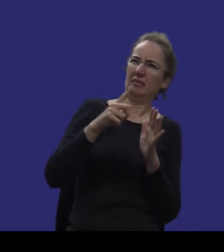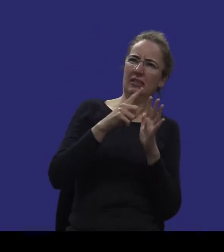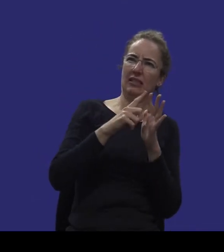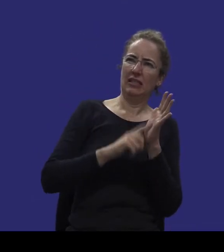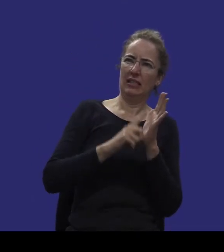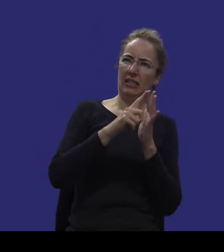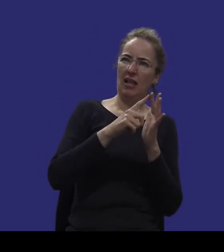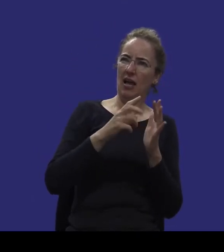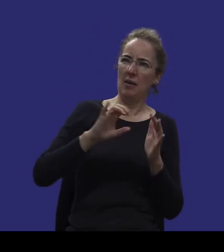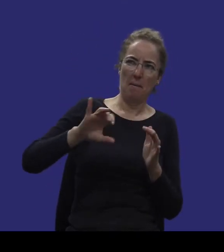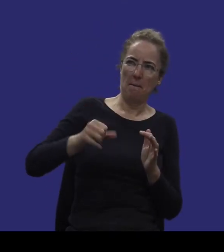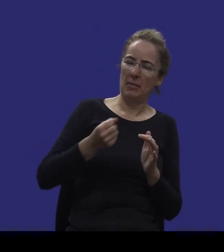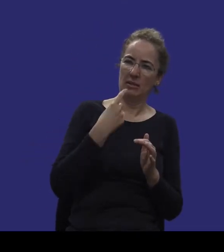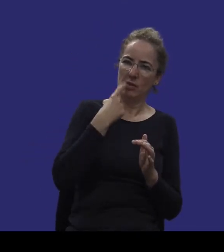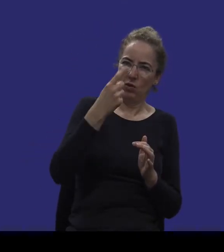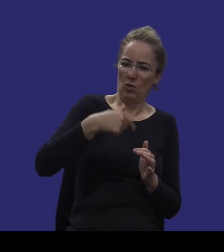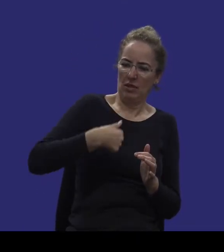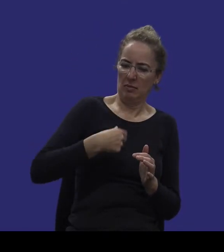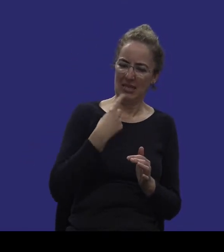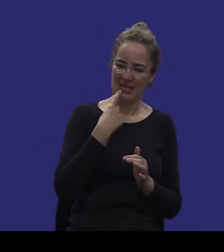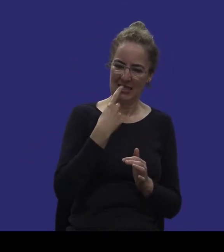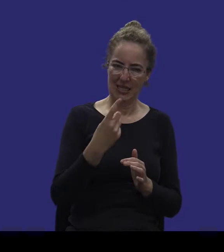me, he said.